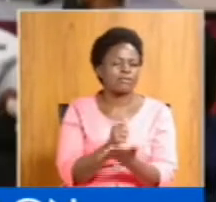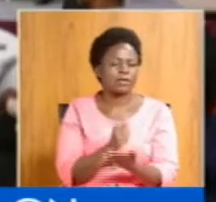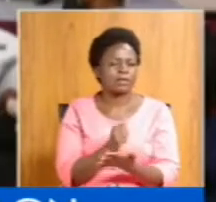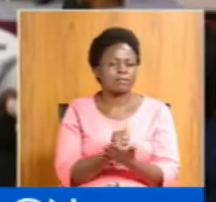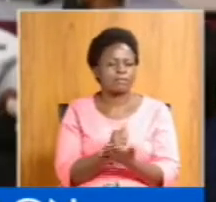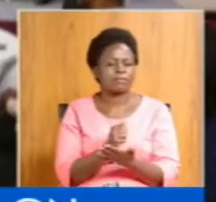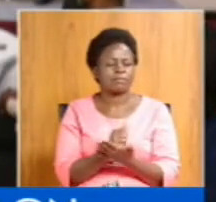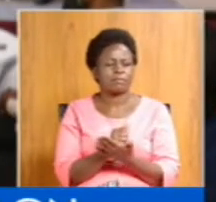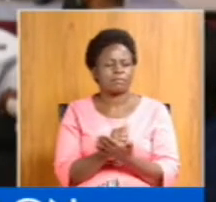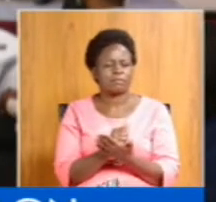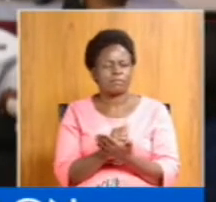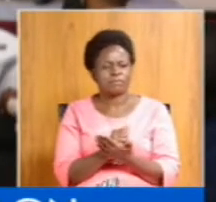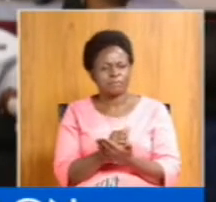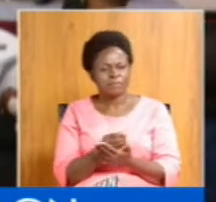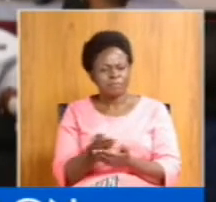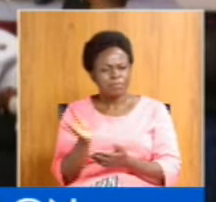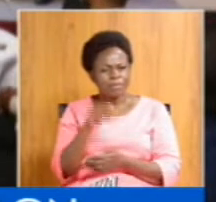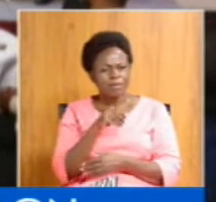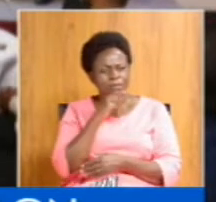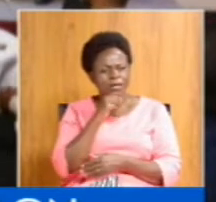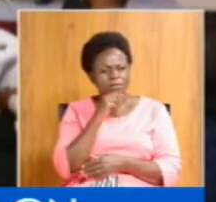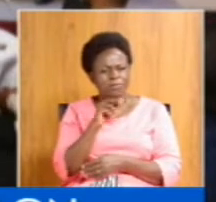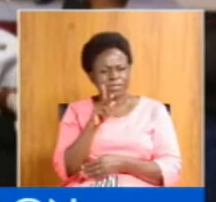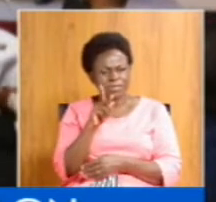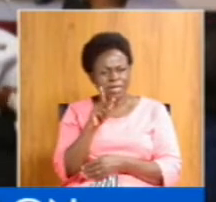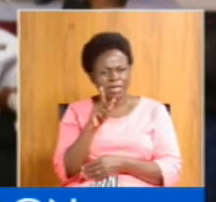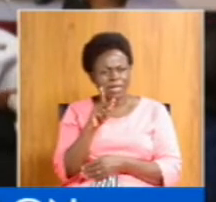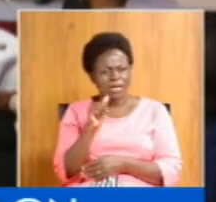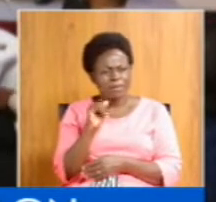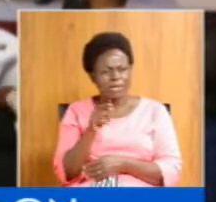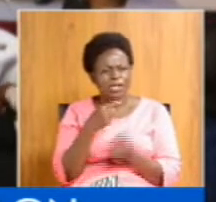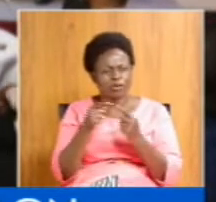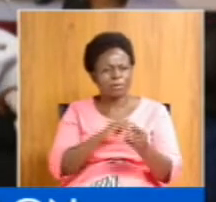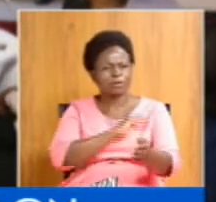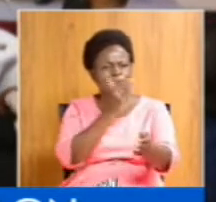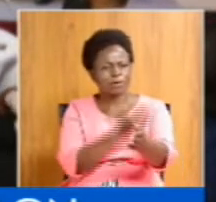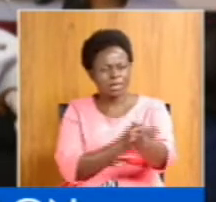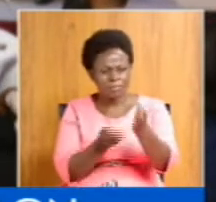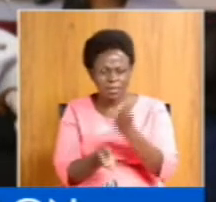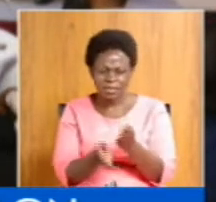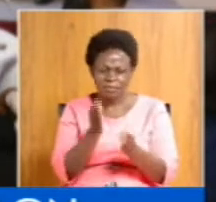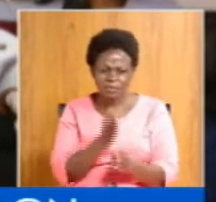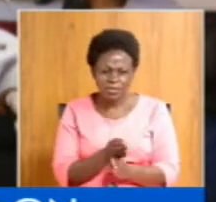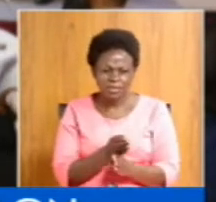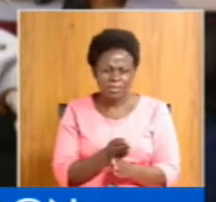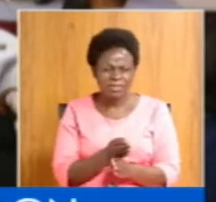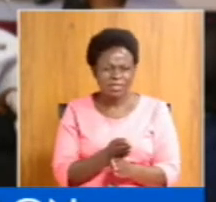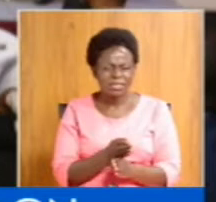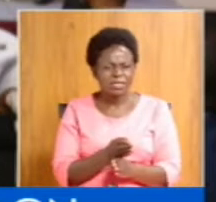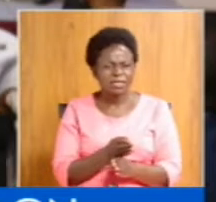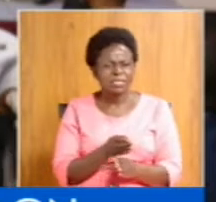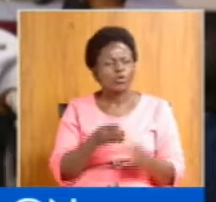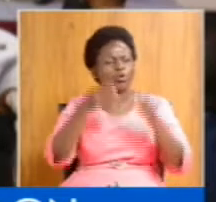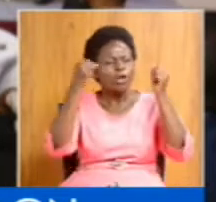All right. Thank you. Maybe let's come back to Mr. Kamiya here. Because earlier you talked about capacity building. And where did